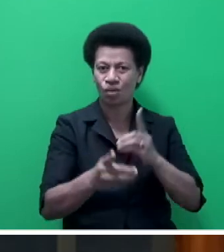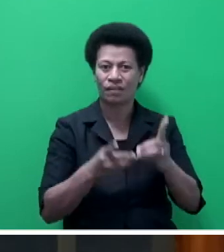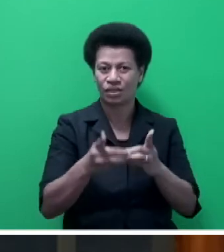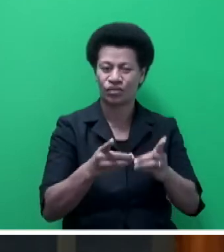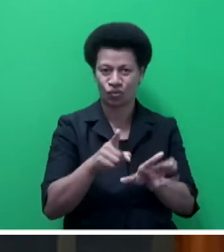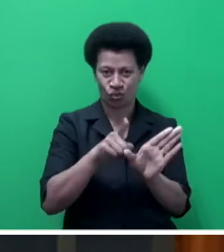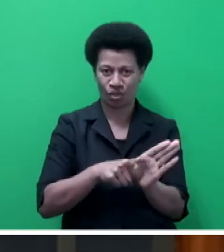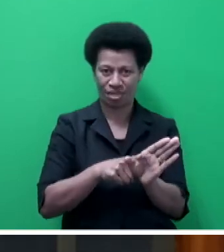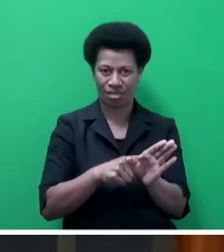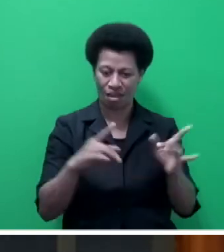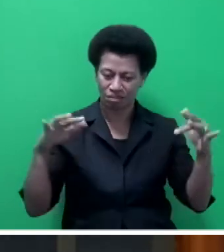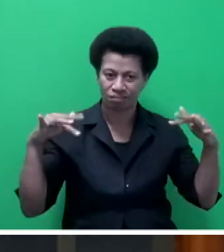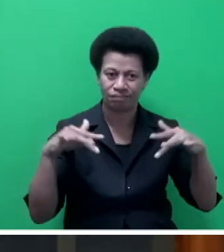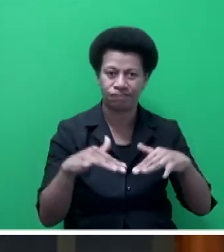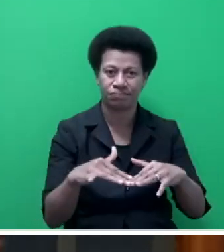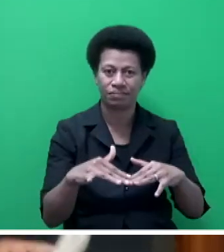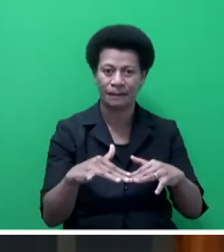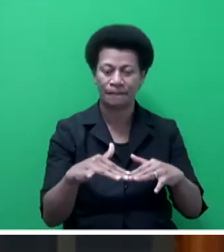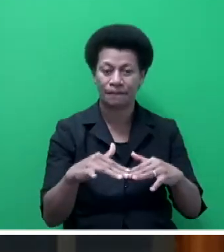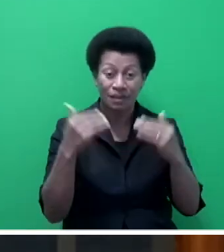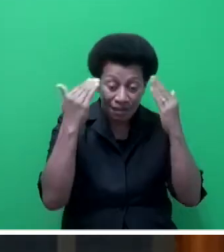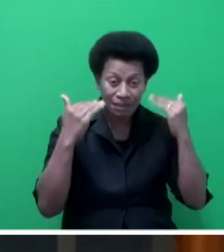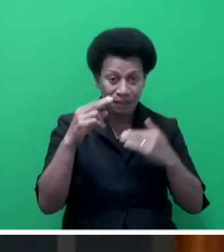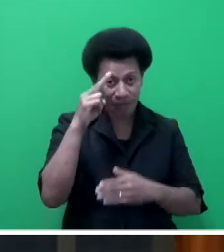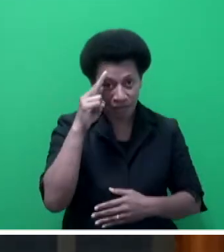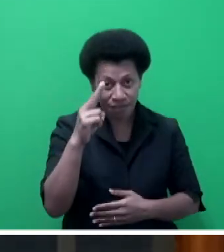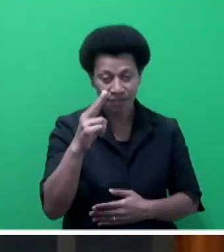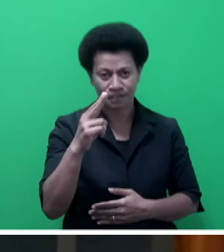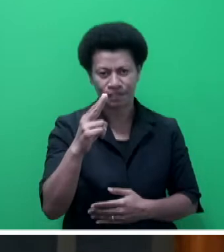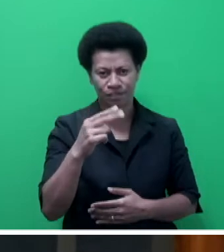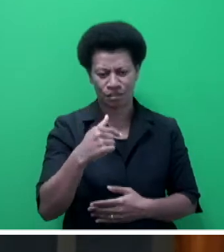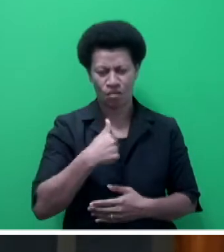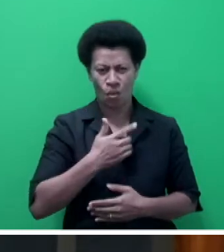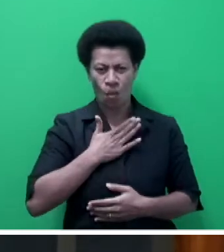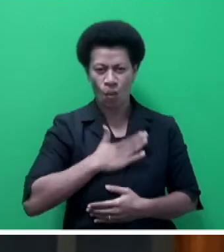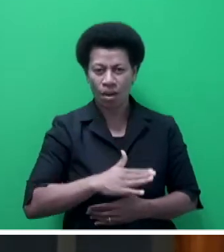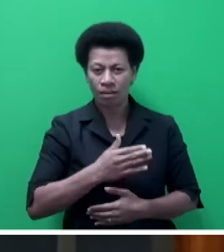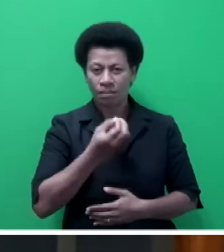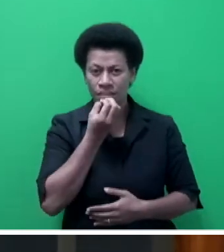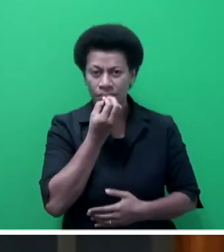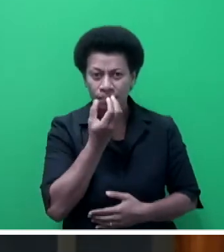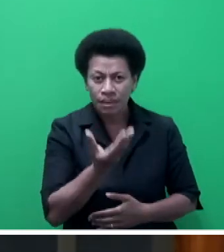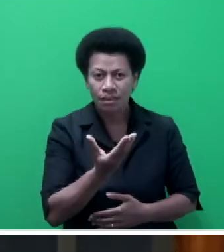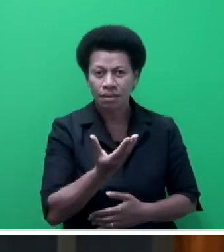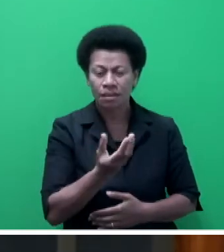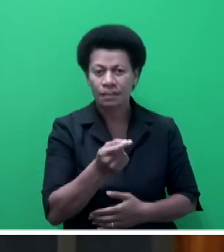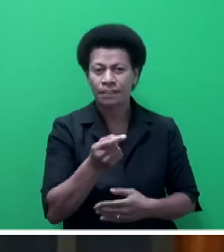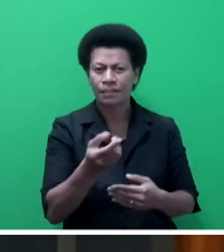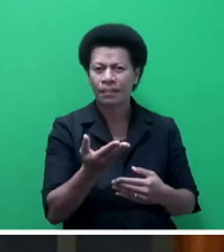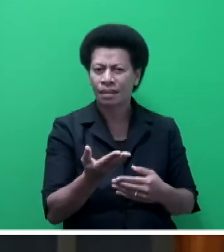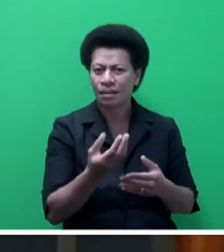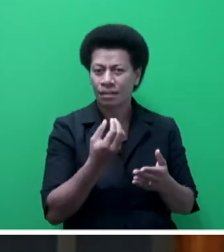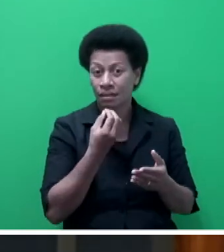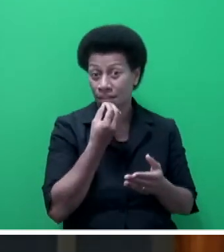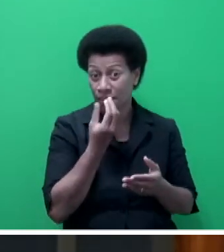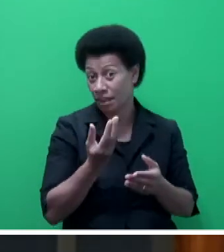Mr. Speaker, say, I also wish to highlight the opening statement of the Honourable